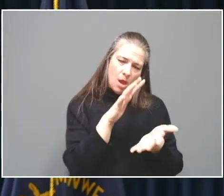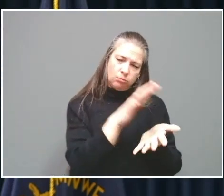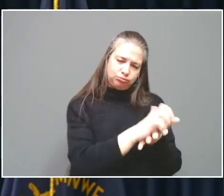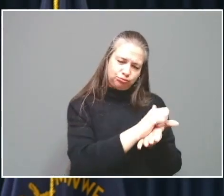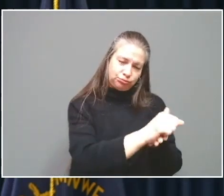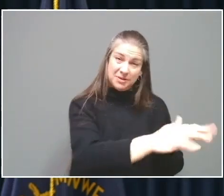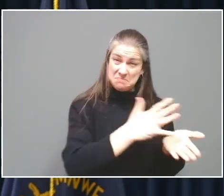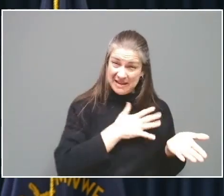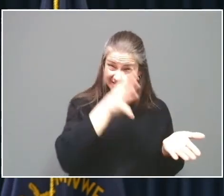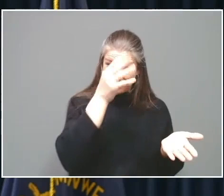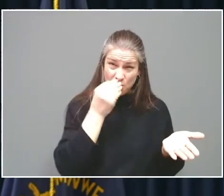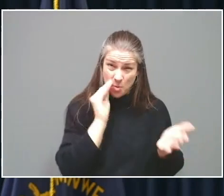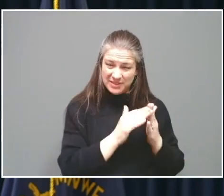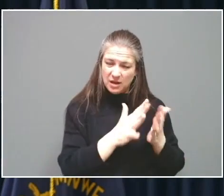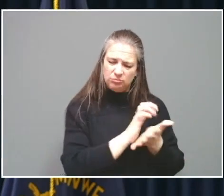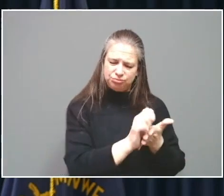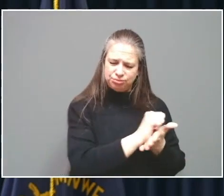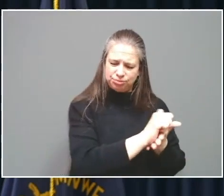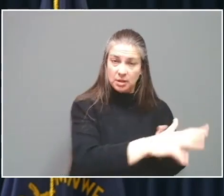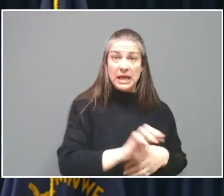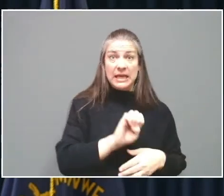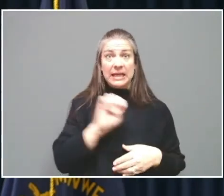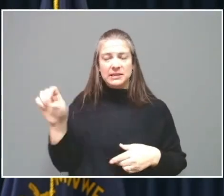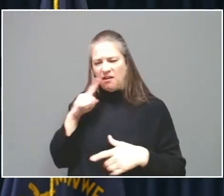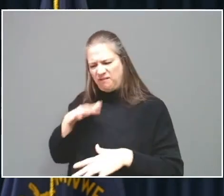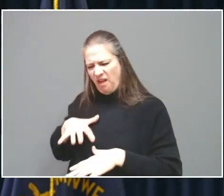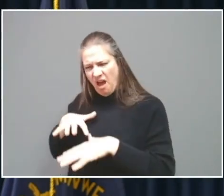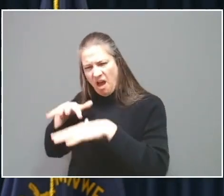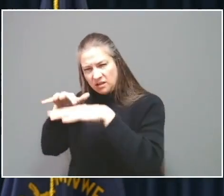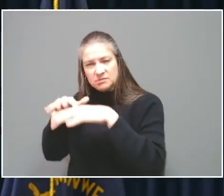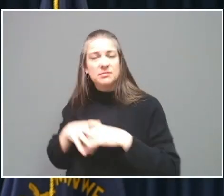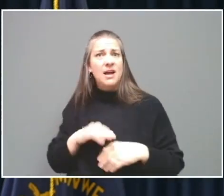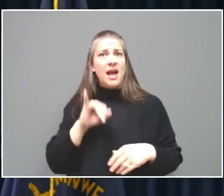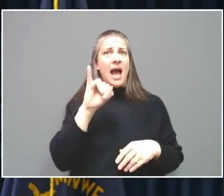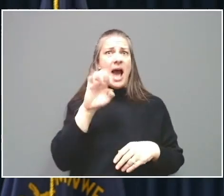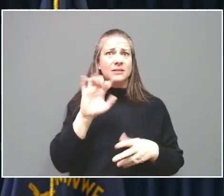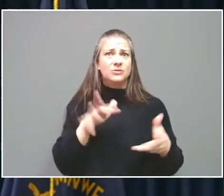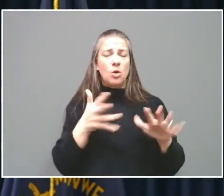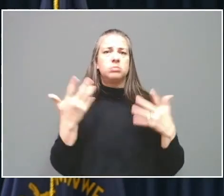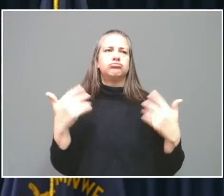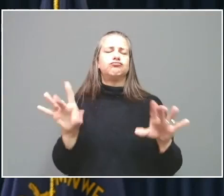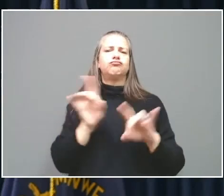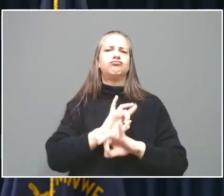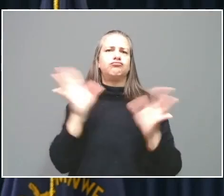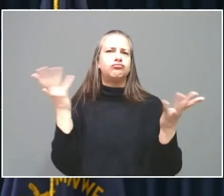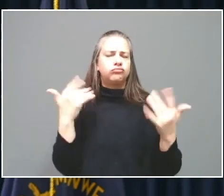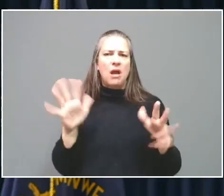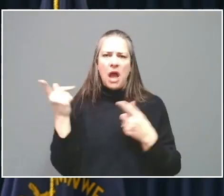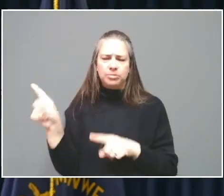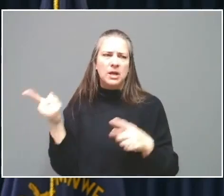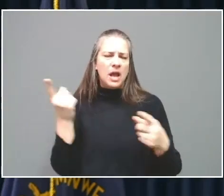hometown, to flooding in the east and localized flooding and ice storms. Our Commonwealth has faced some of the most severe weather any of us can